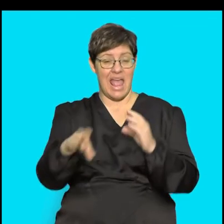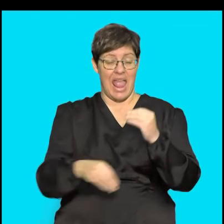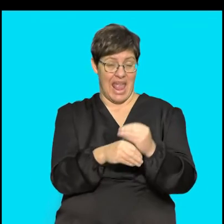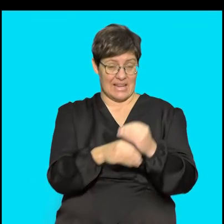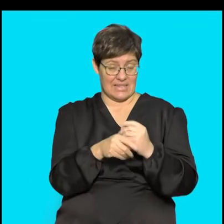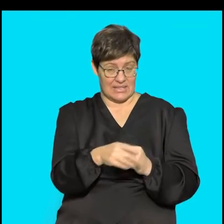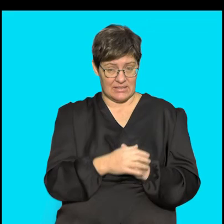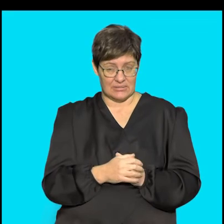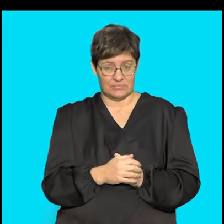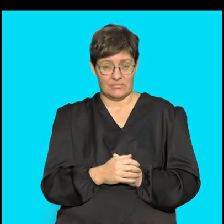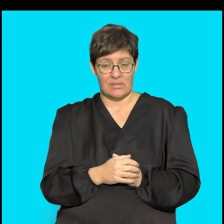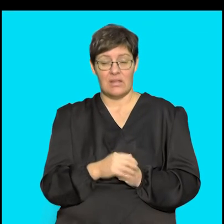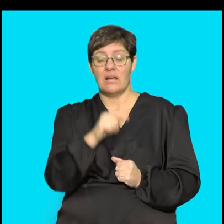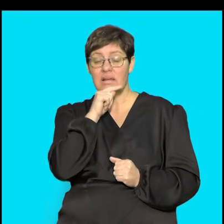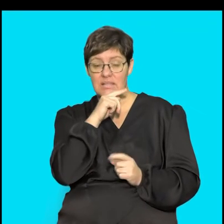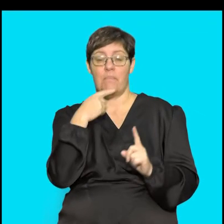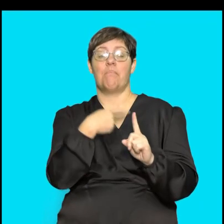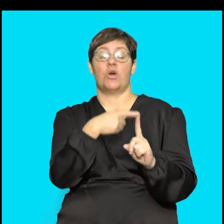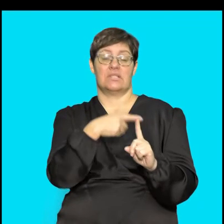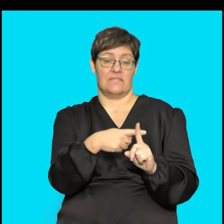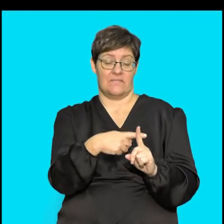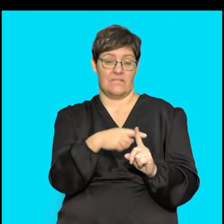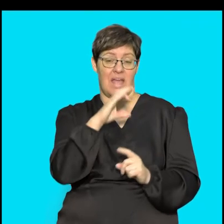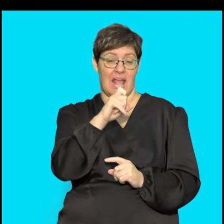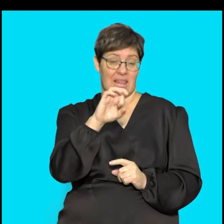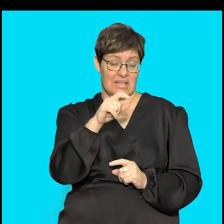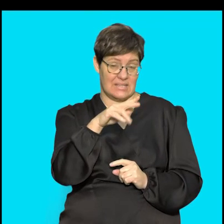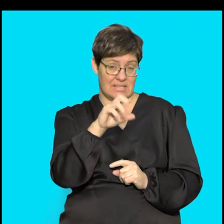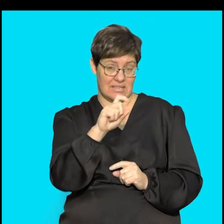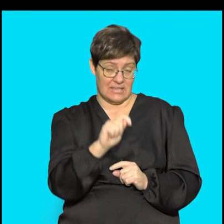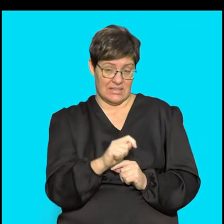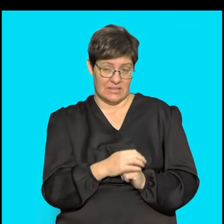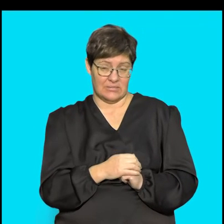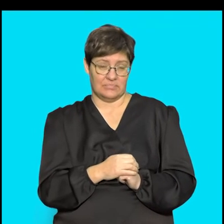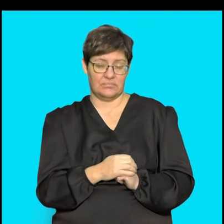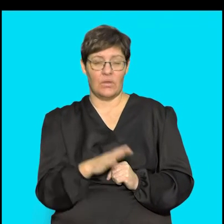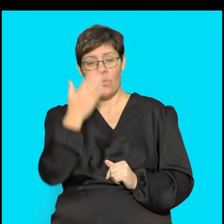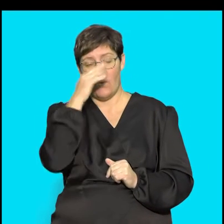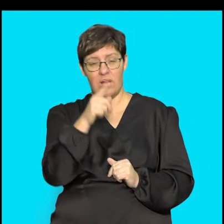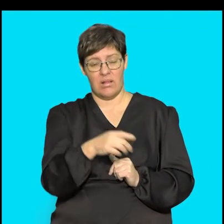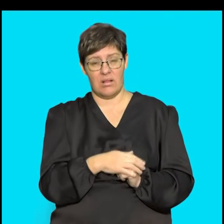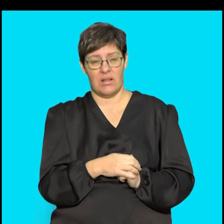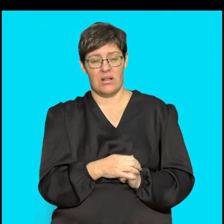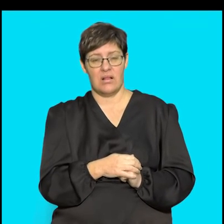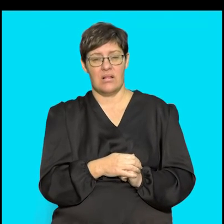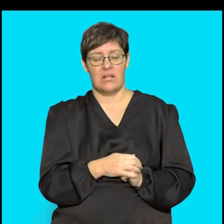mixture. Catalyst, I just want to say there it's a positive catalyst. We know